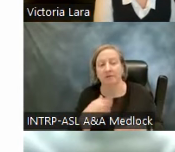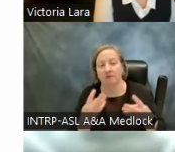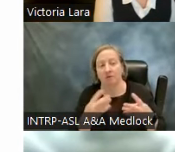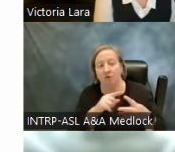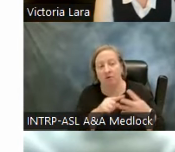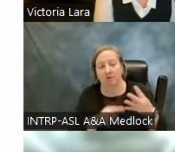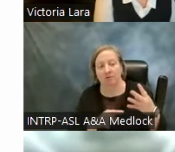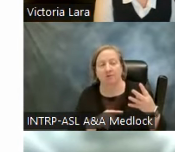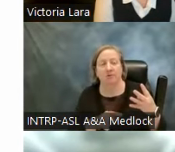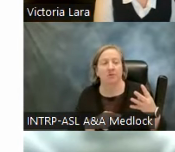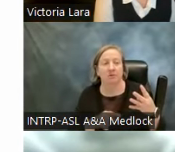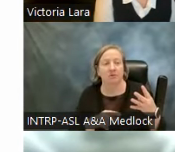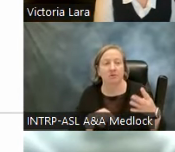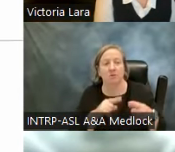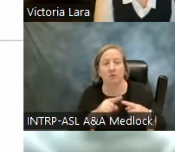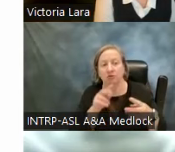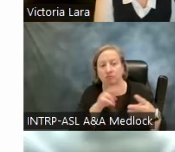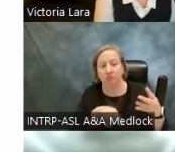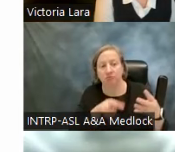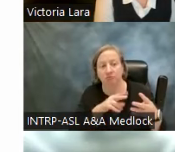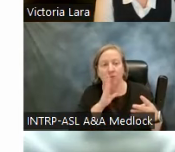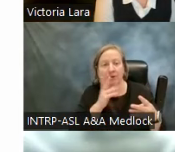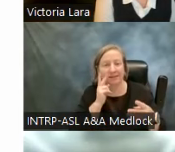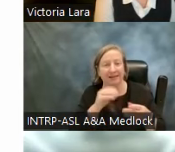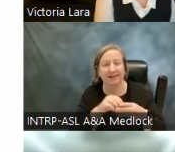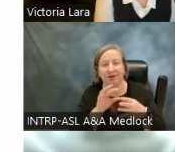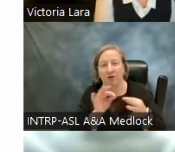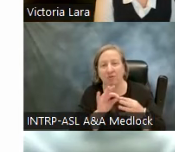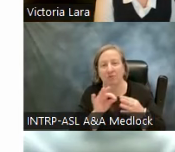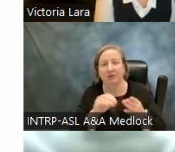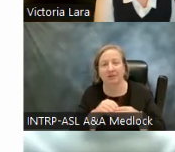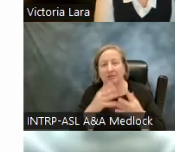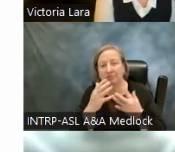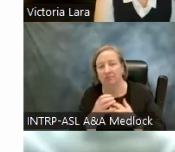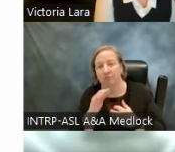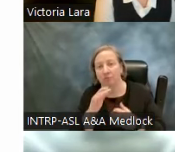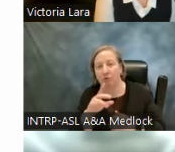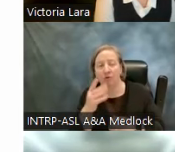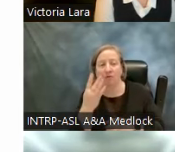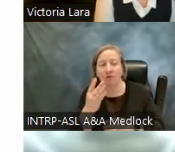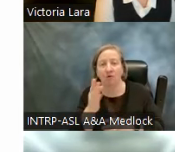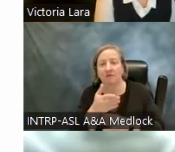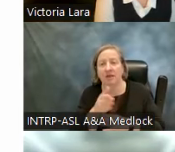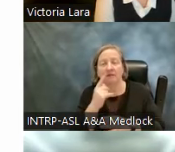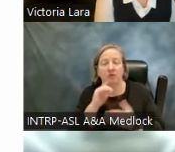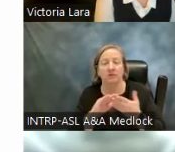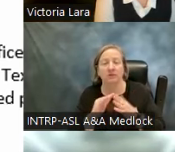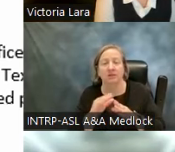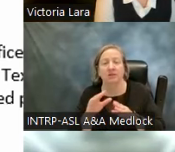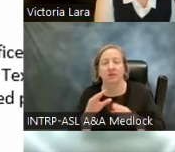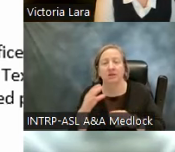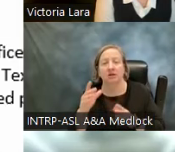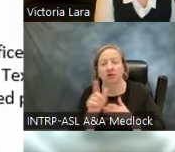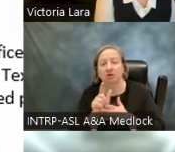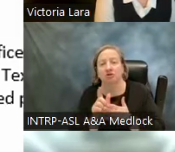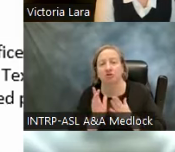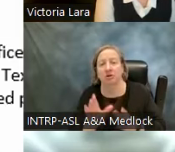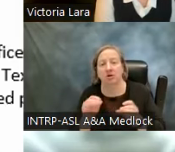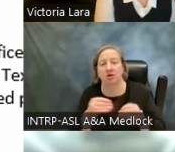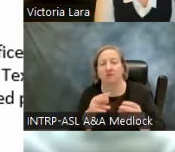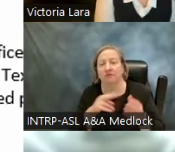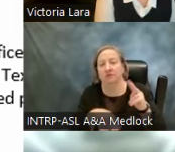items there. As you go through it, you'll see in the comments there in bold that there are 4 flagged for City Attorney's Office review, but there are also several